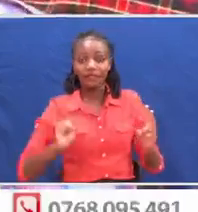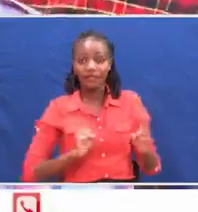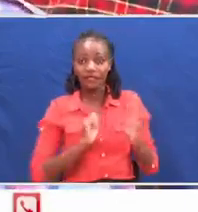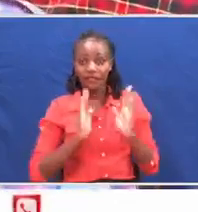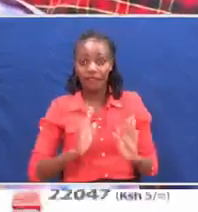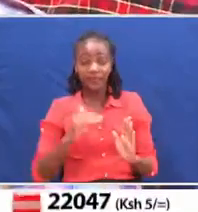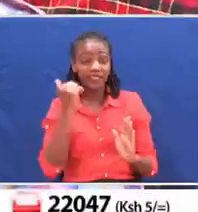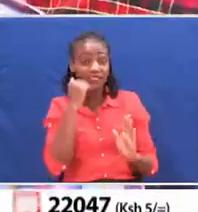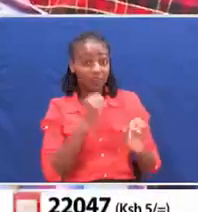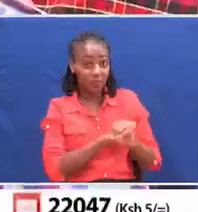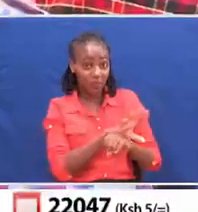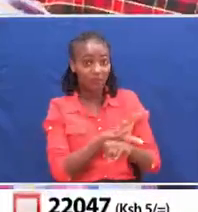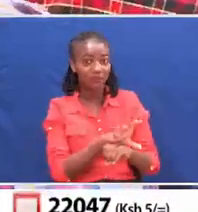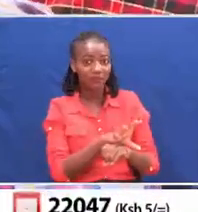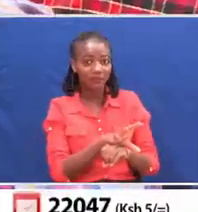for COVID,